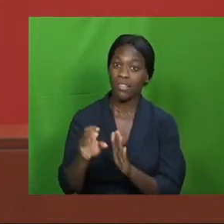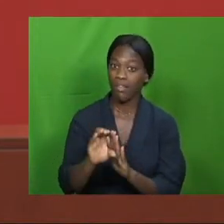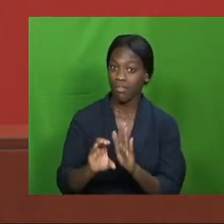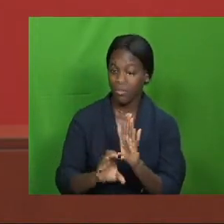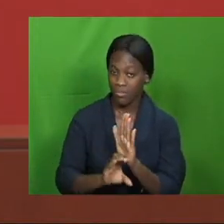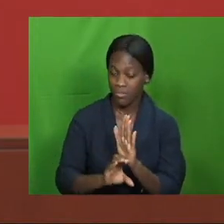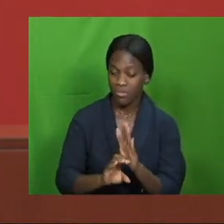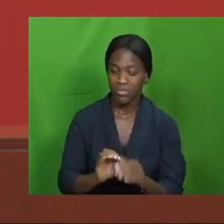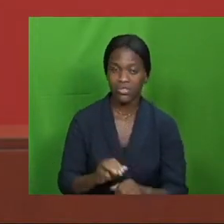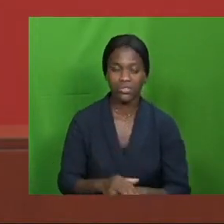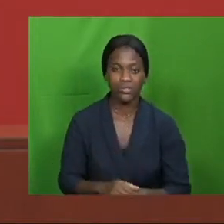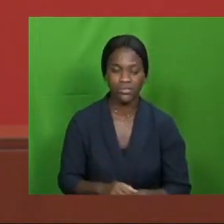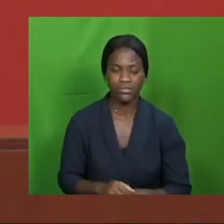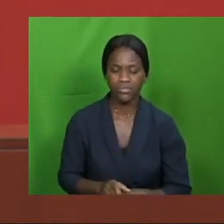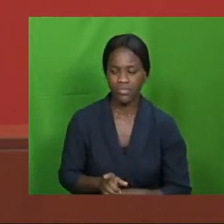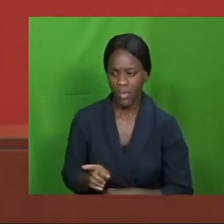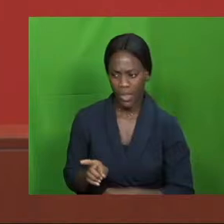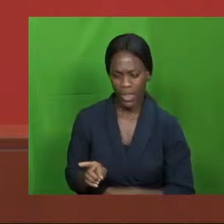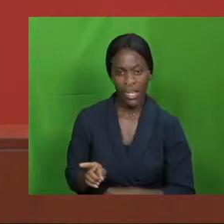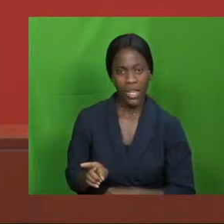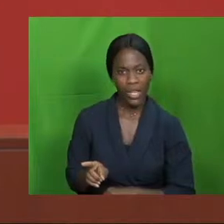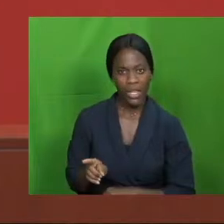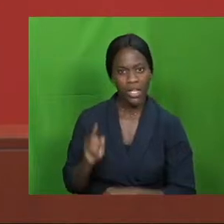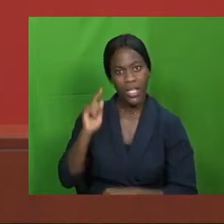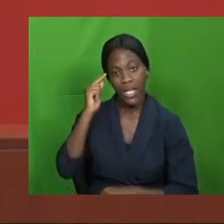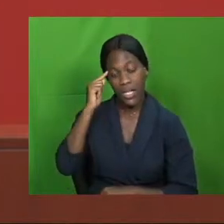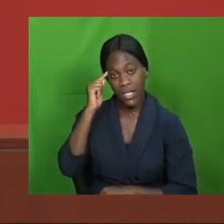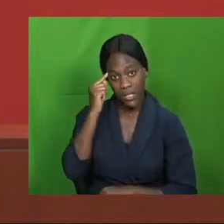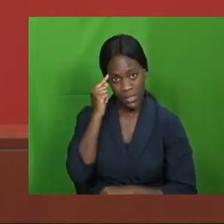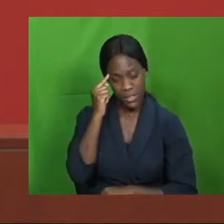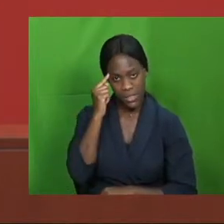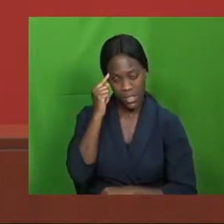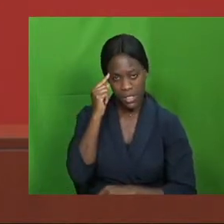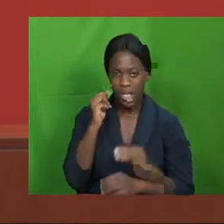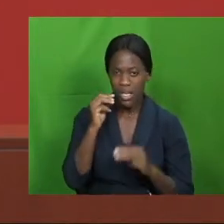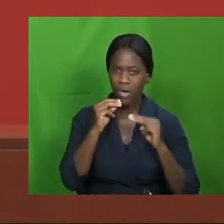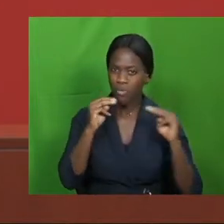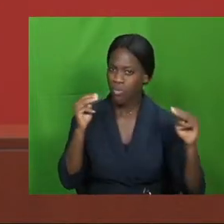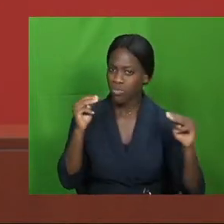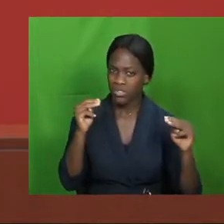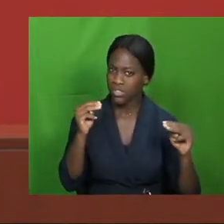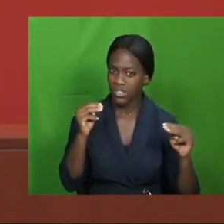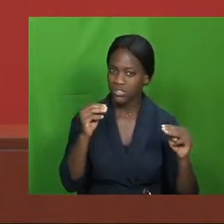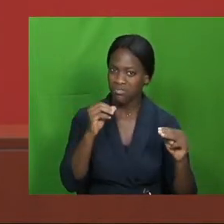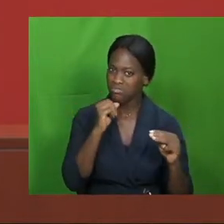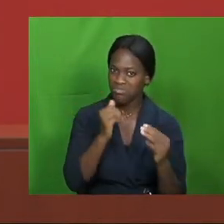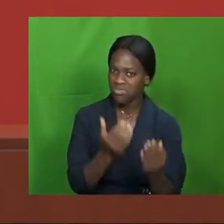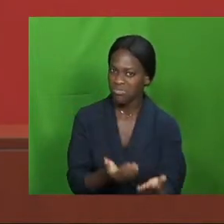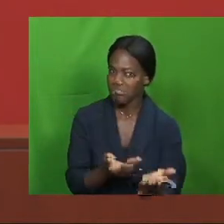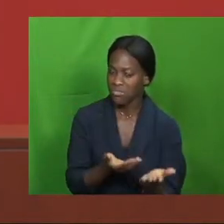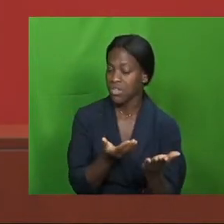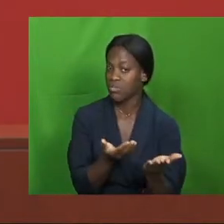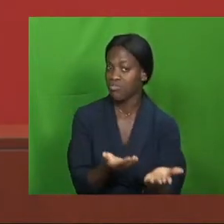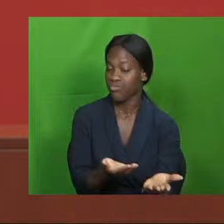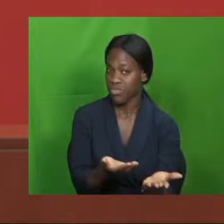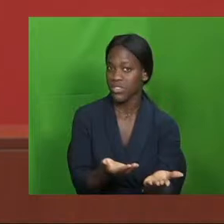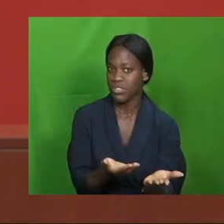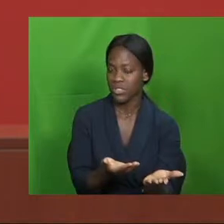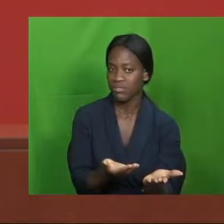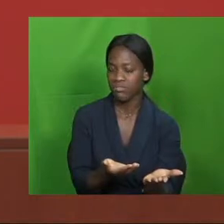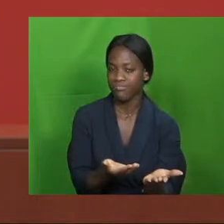The Majority Leader took the view that the motion should not have been listed on the order